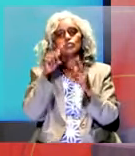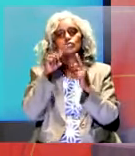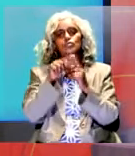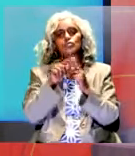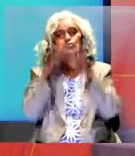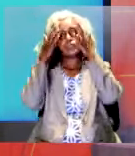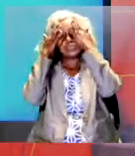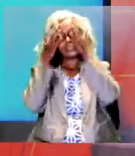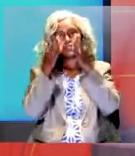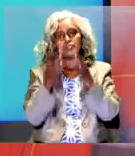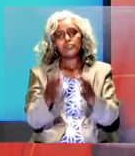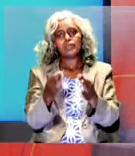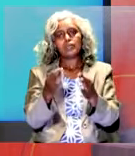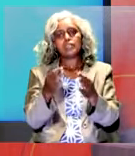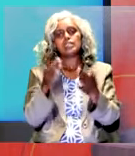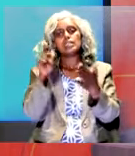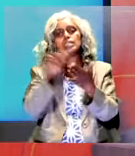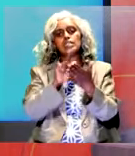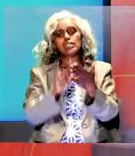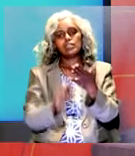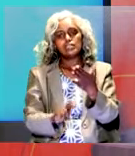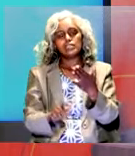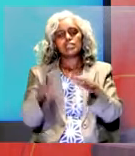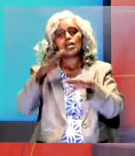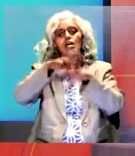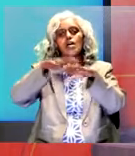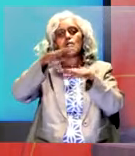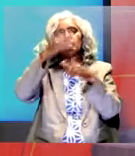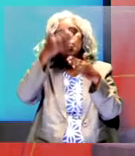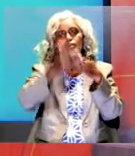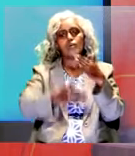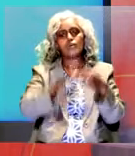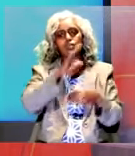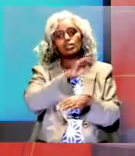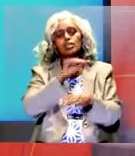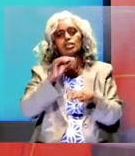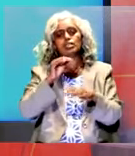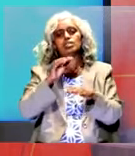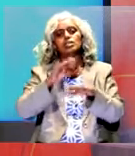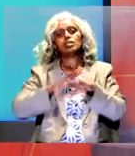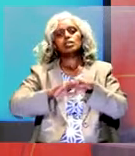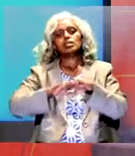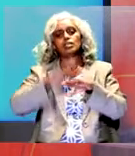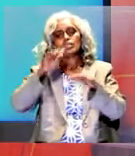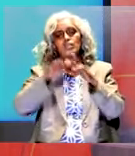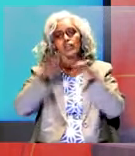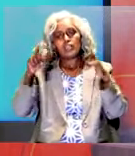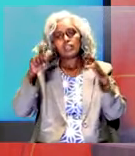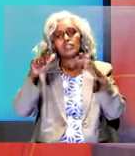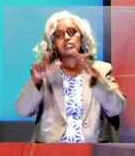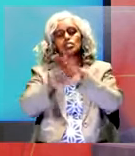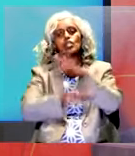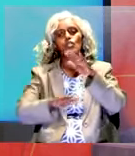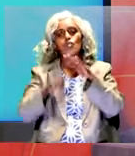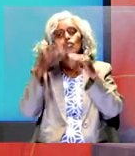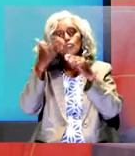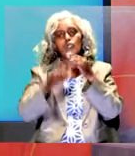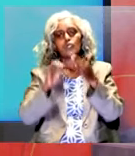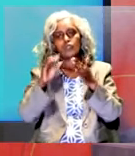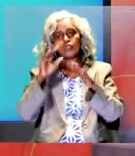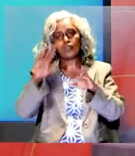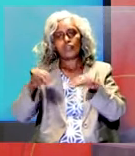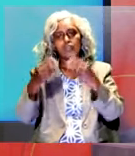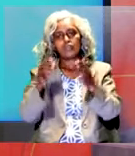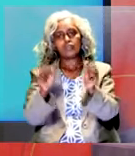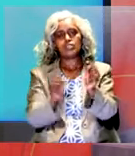to determine least upper bound and greatest lower bound of a given